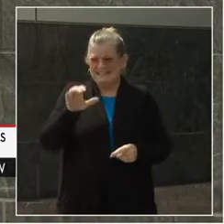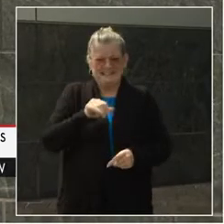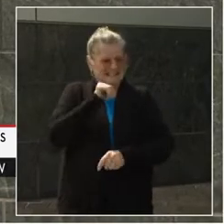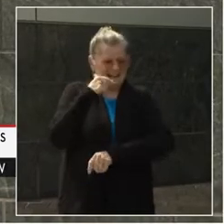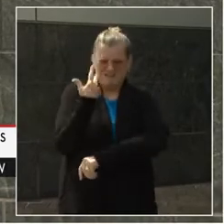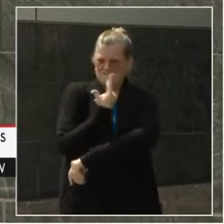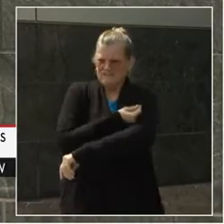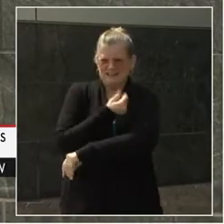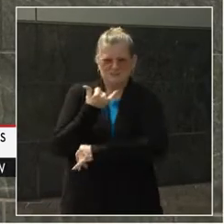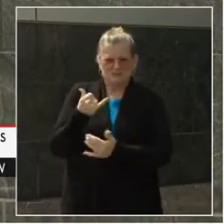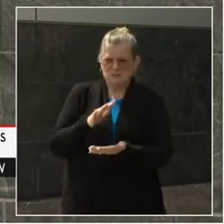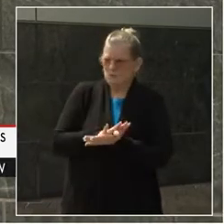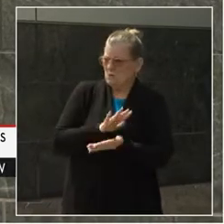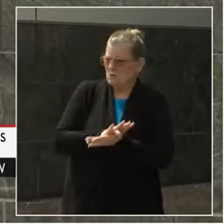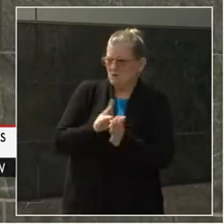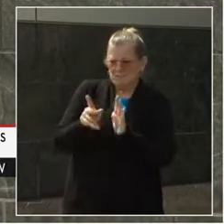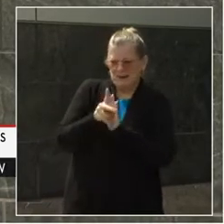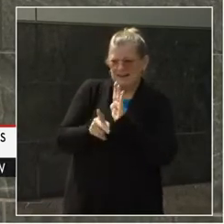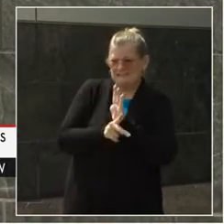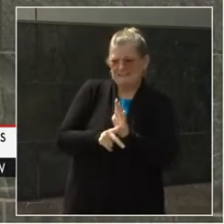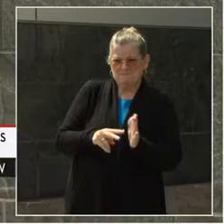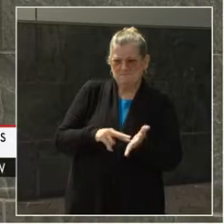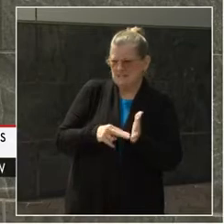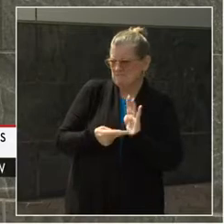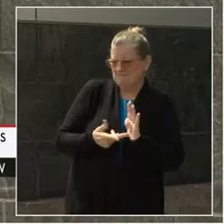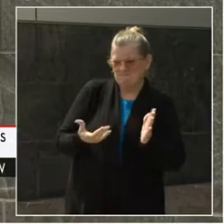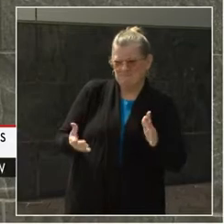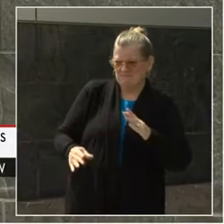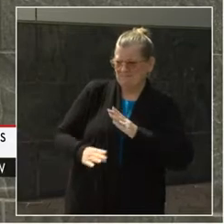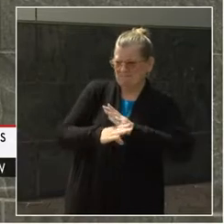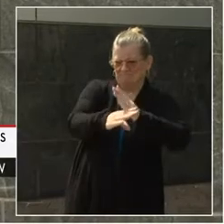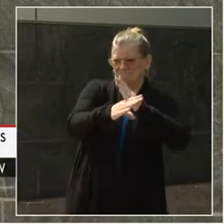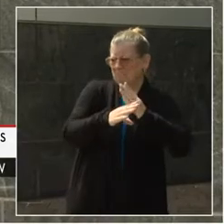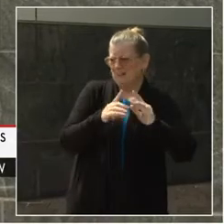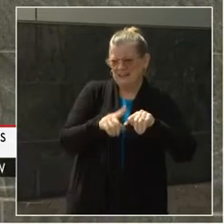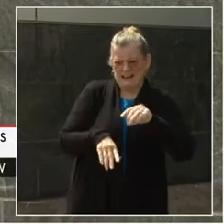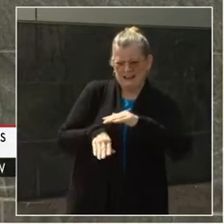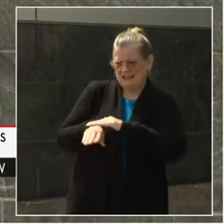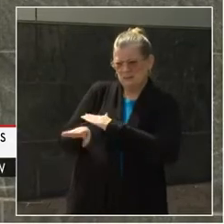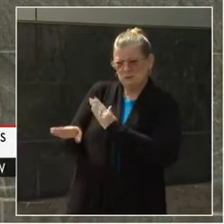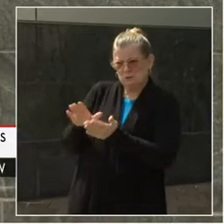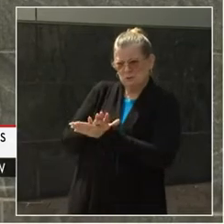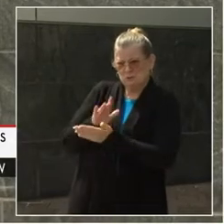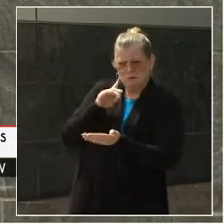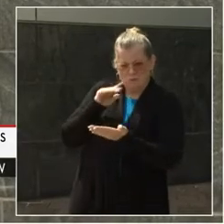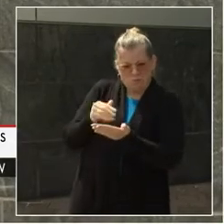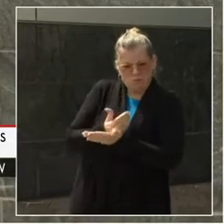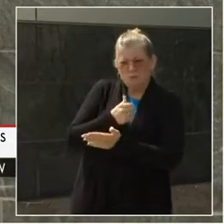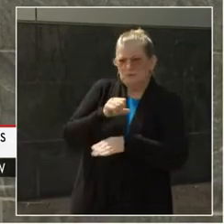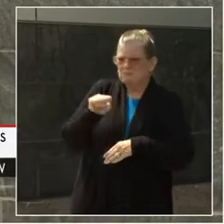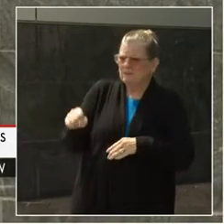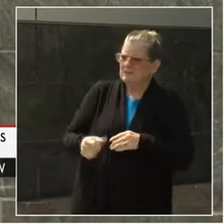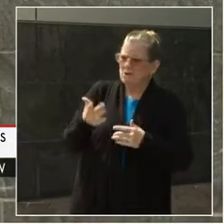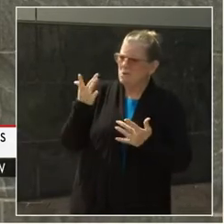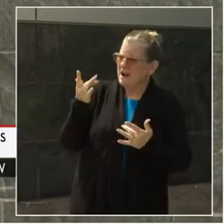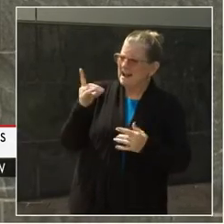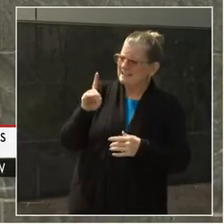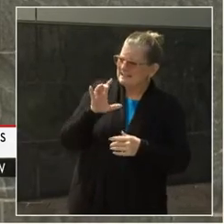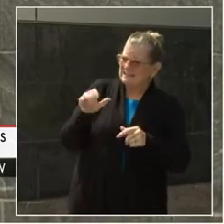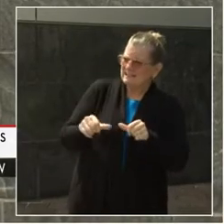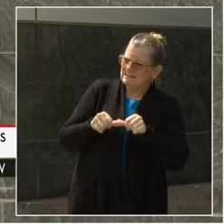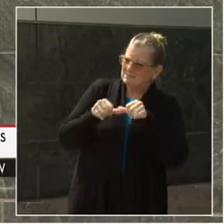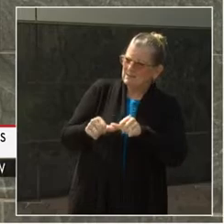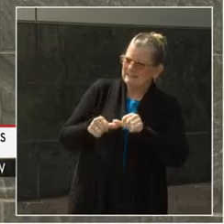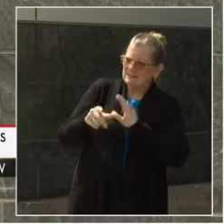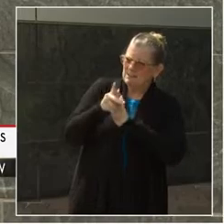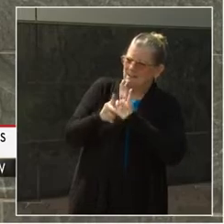be unable to attend school come the school semester starting. So why is the district continuing with this policy when it seems to disproportionately impact